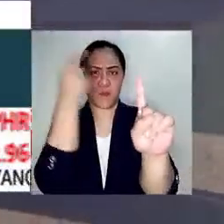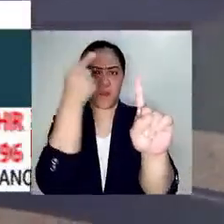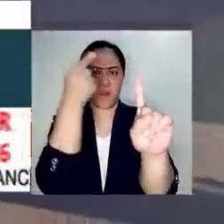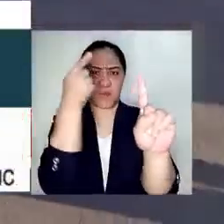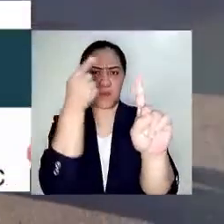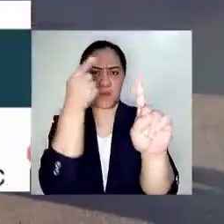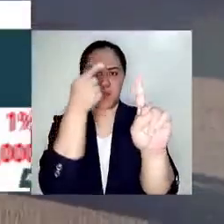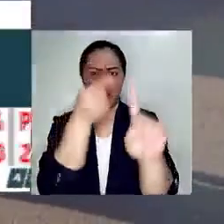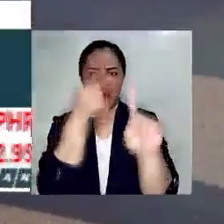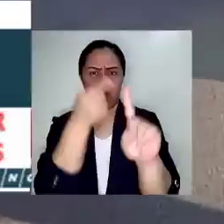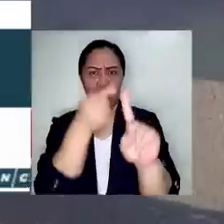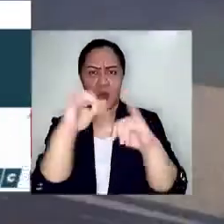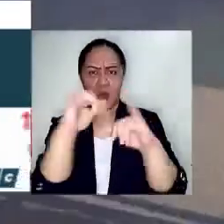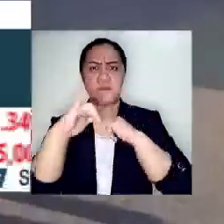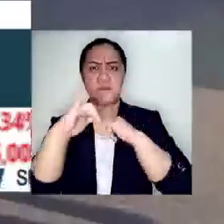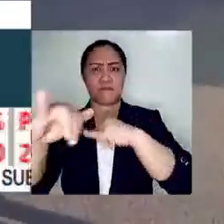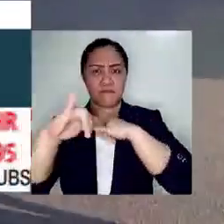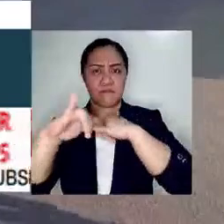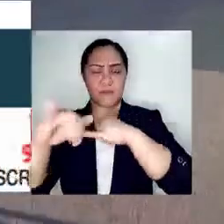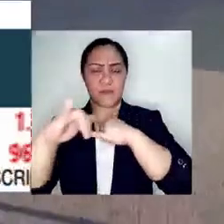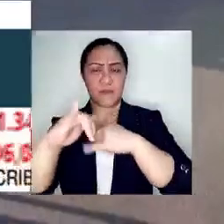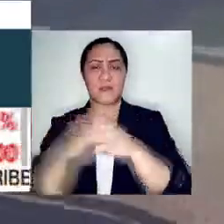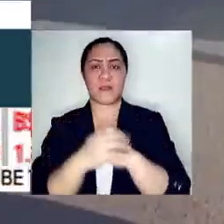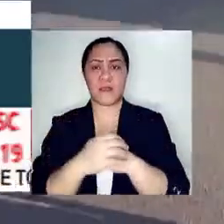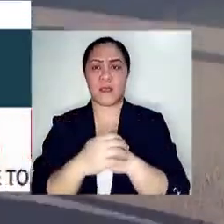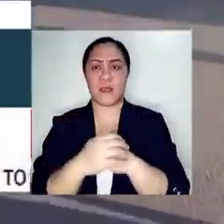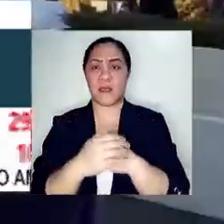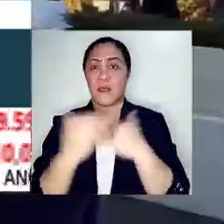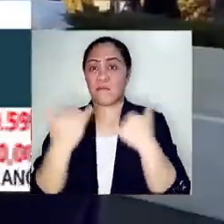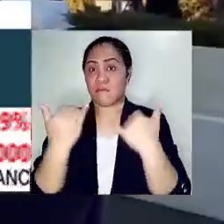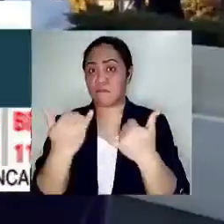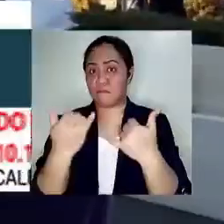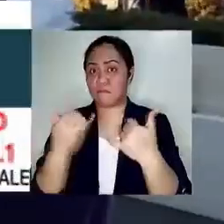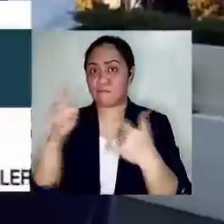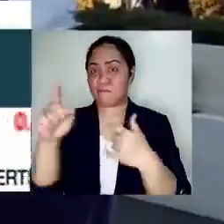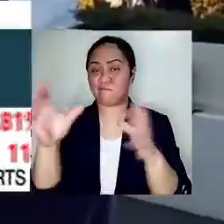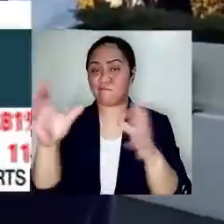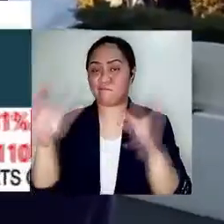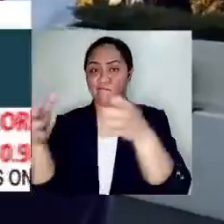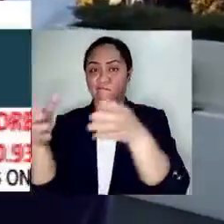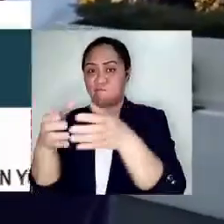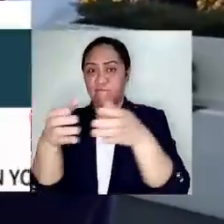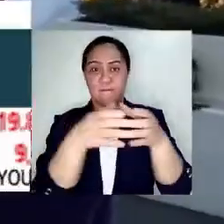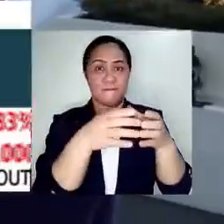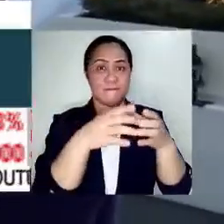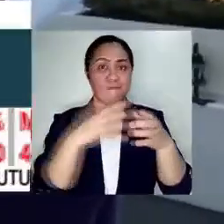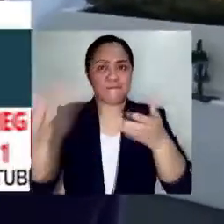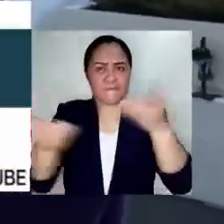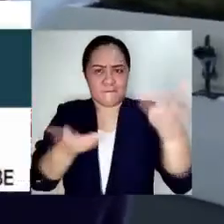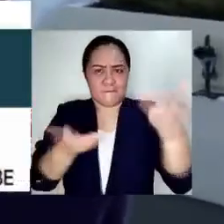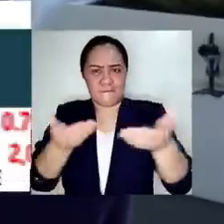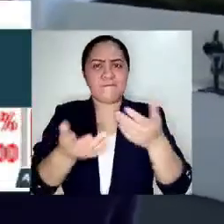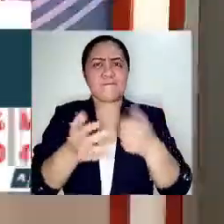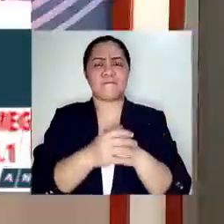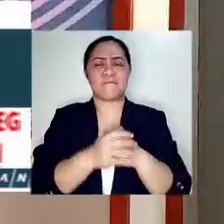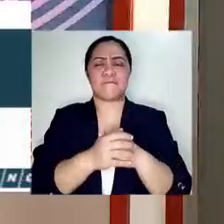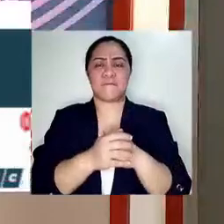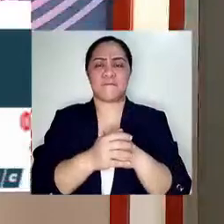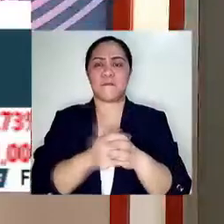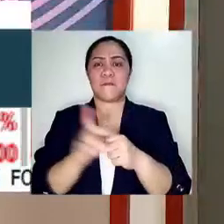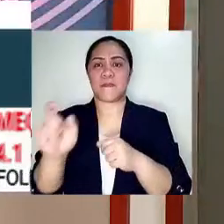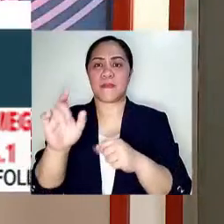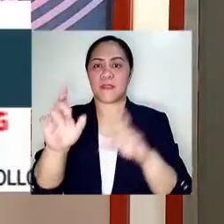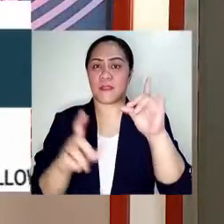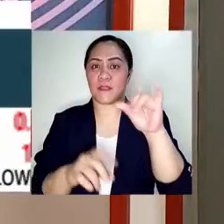So it's built not only in him, but on the cabinet that he brought in. Interesting point you made there, Dean, though some would have